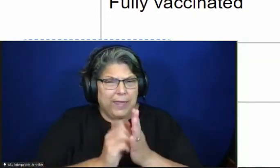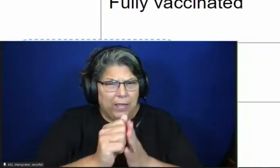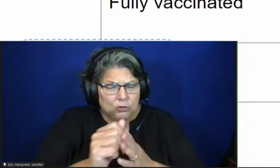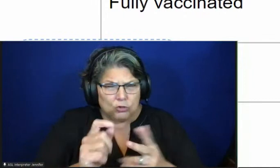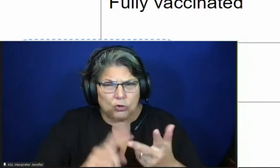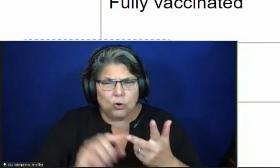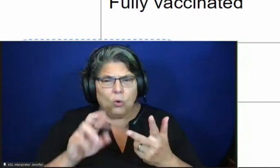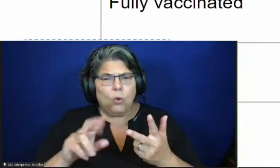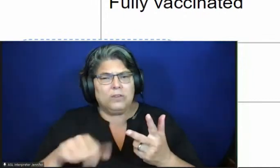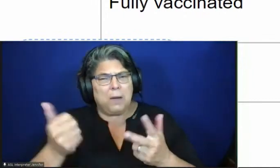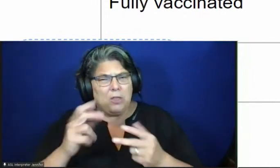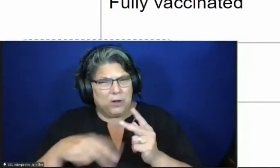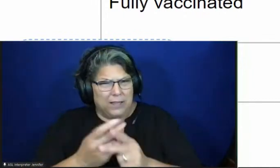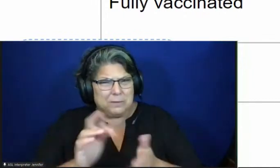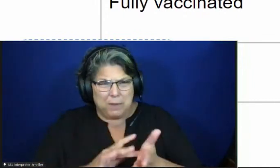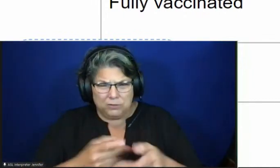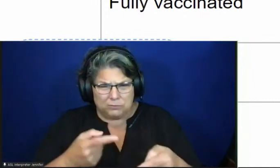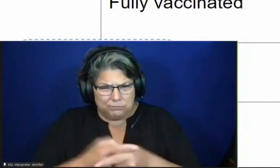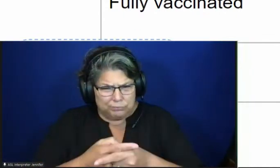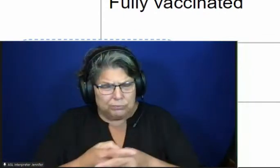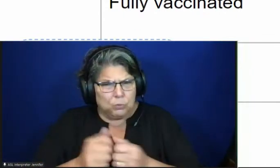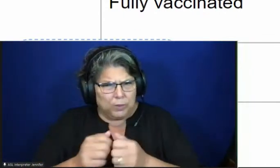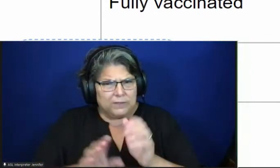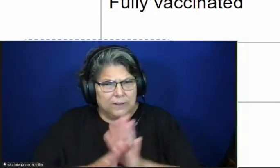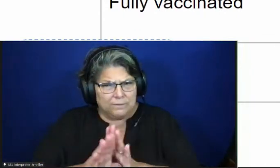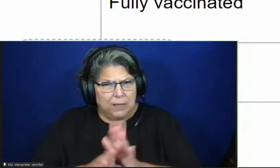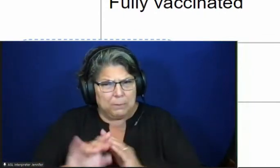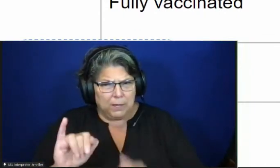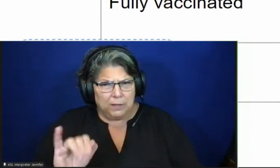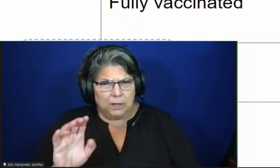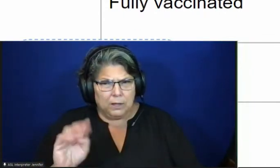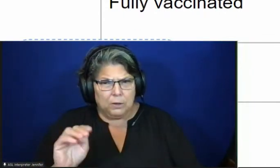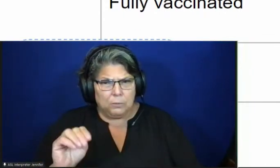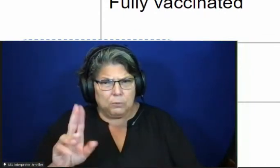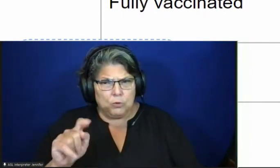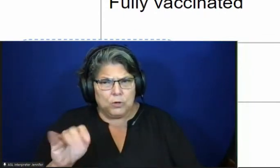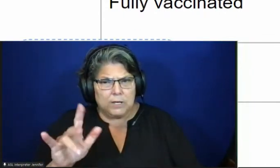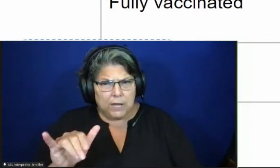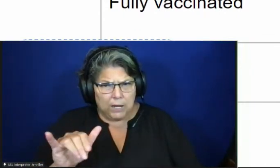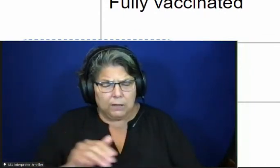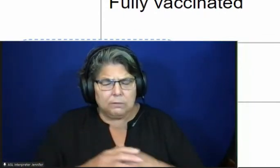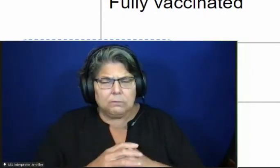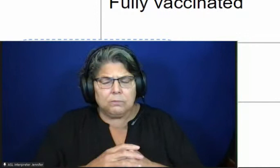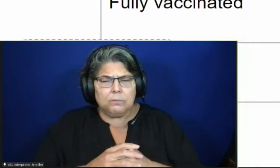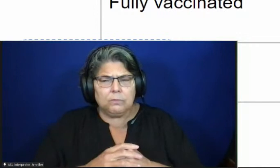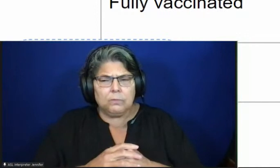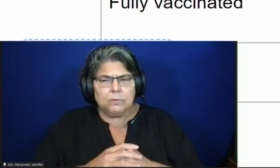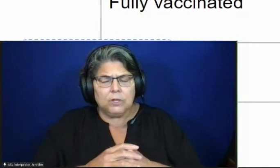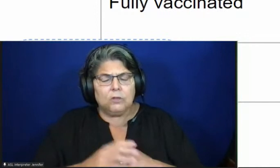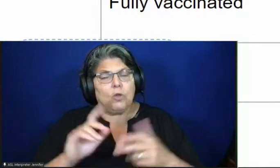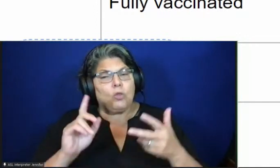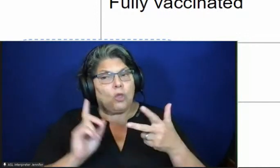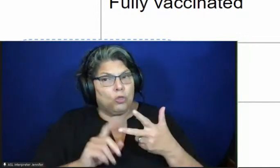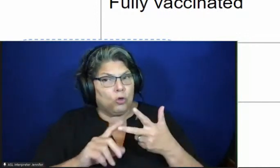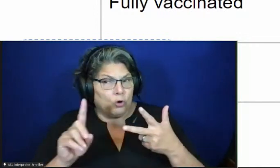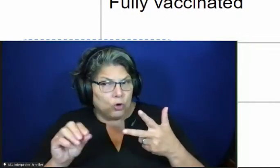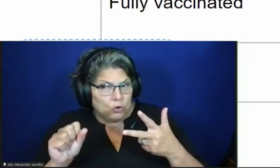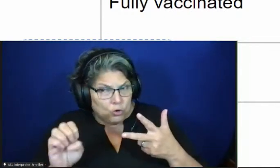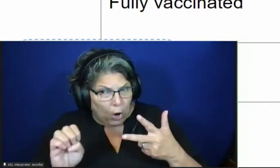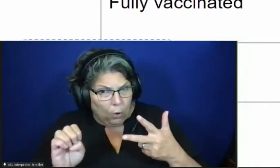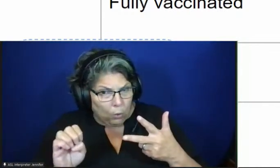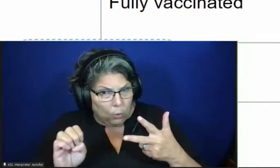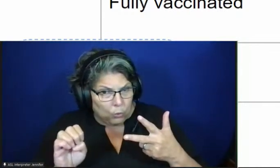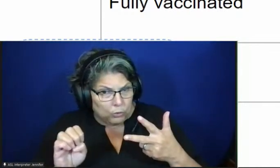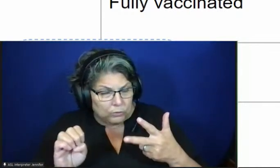or medications that can interfere with developing immunity. So the third doses are the third dose in